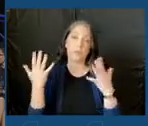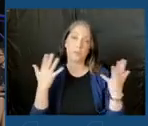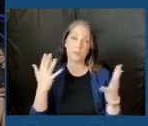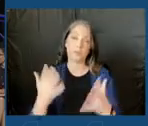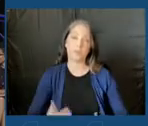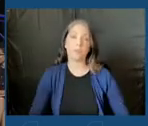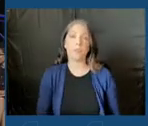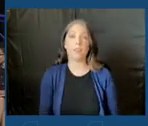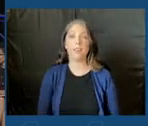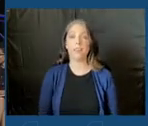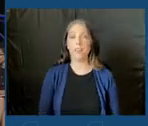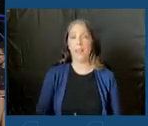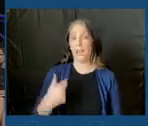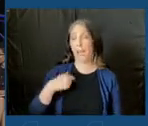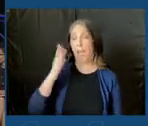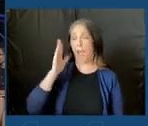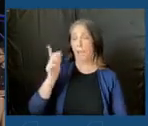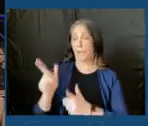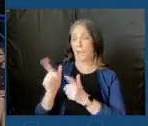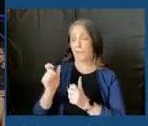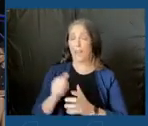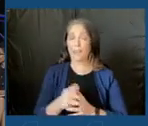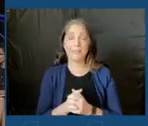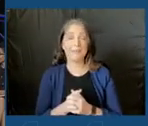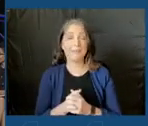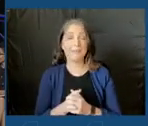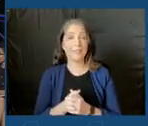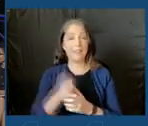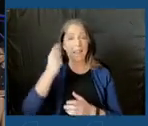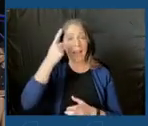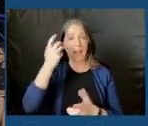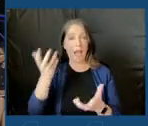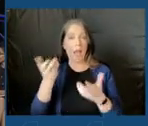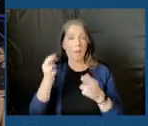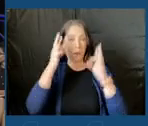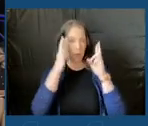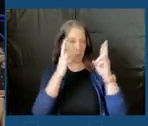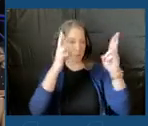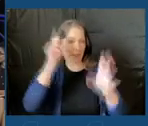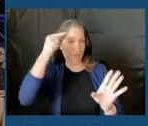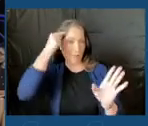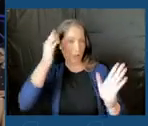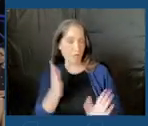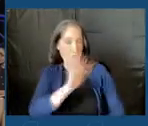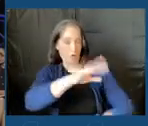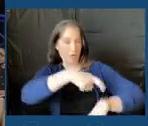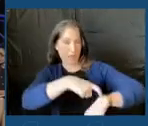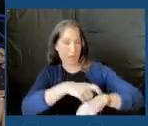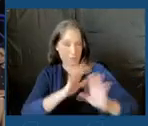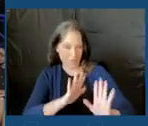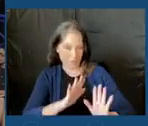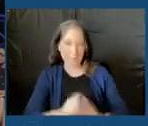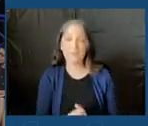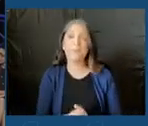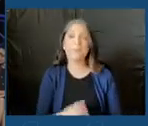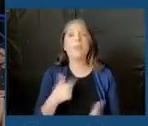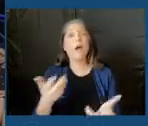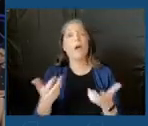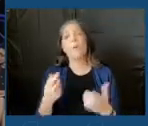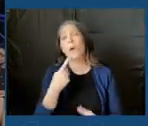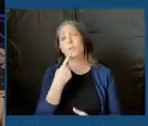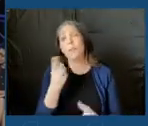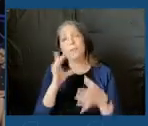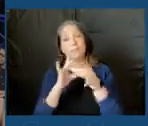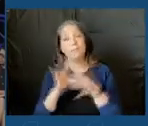I'm going to do this quickly because I want to respect the governor's time. And I just want to say thank you so